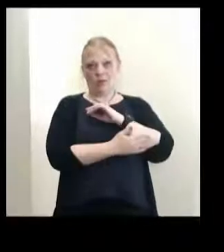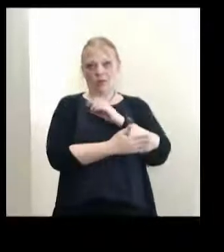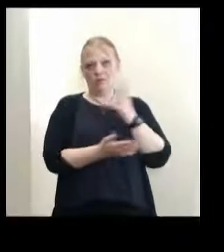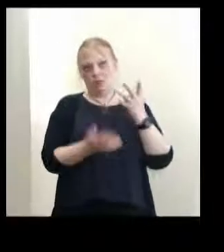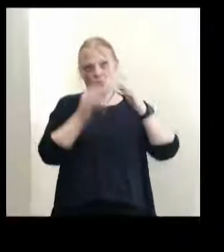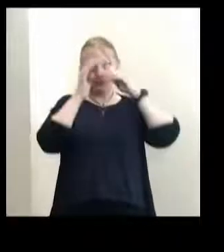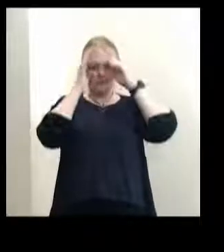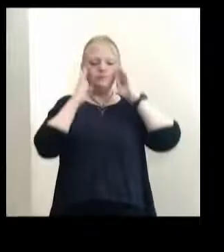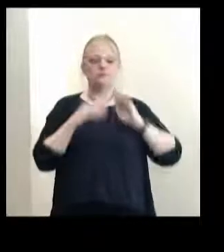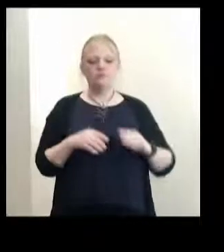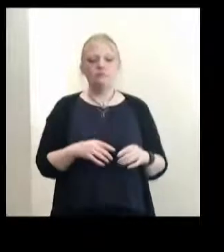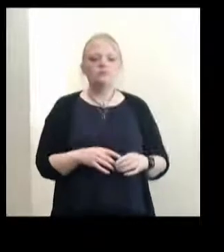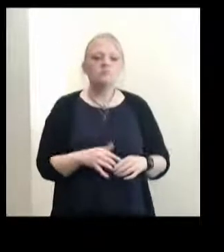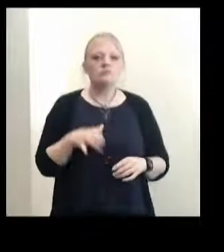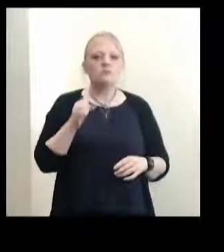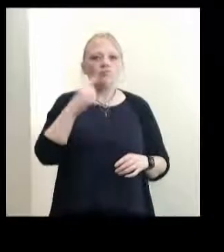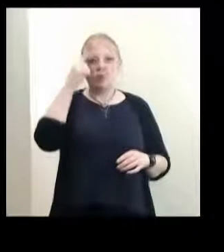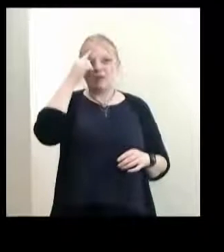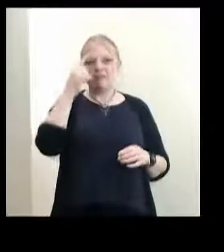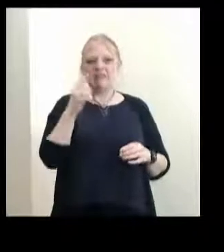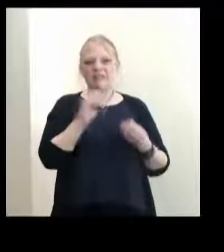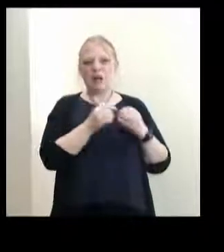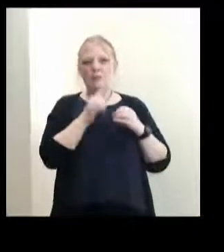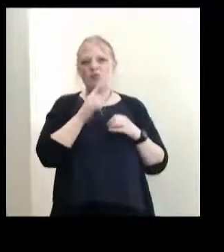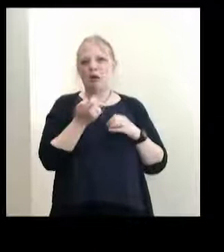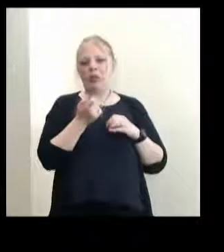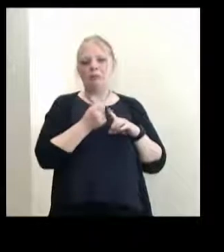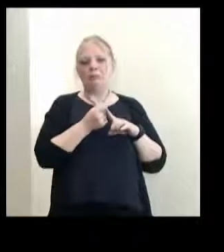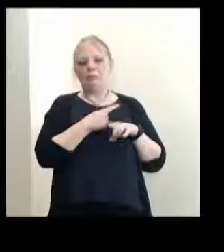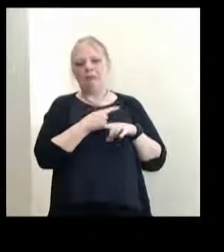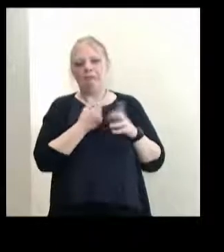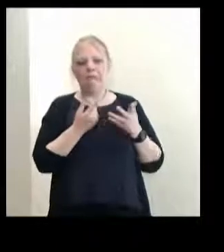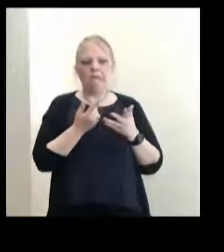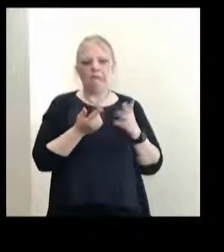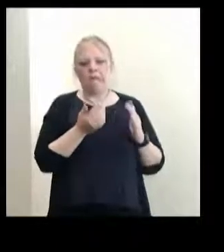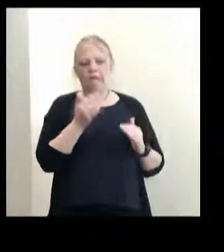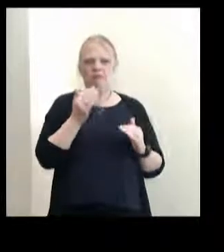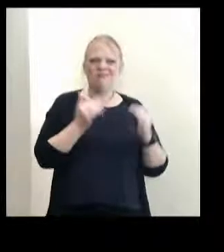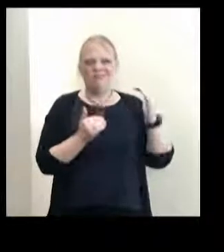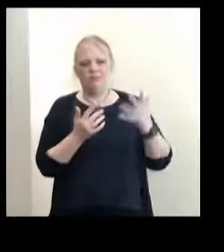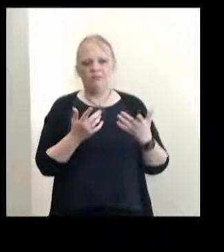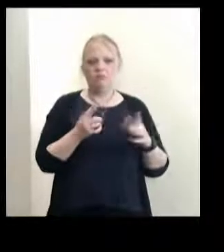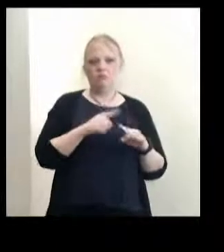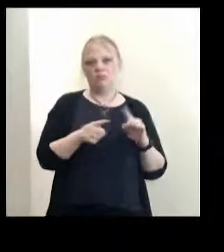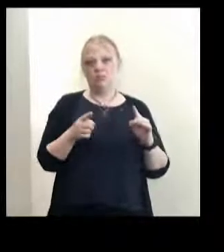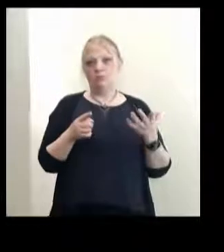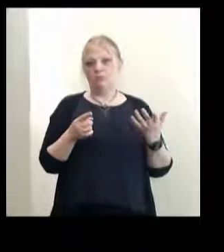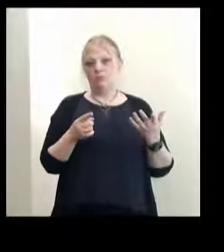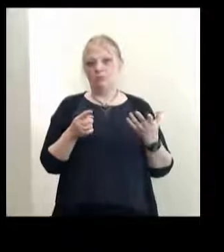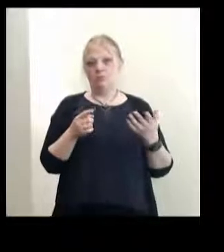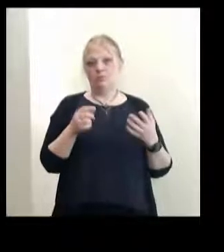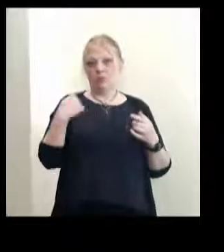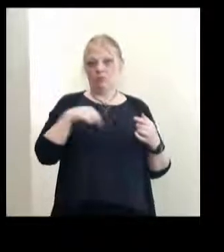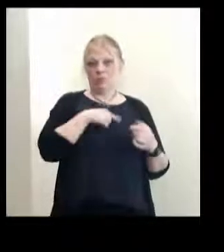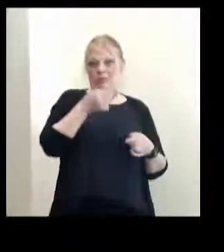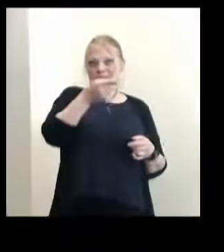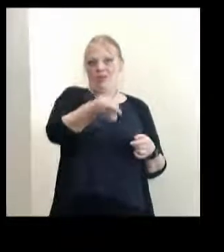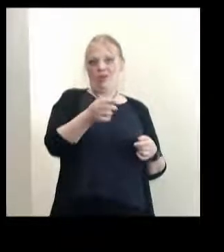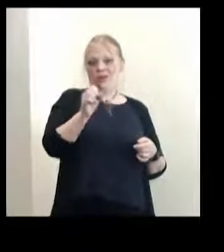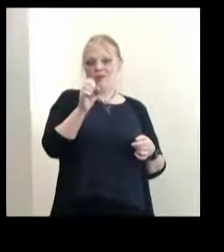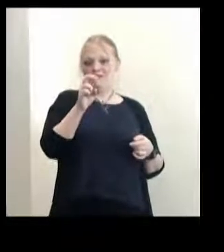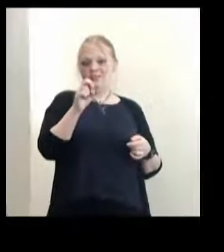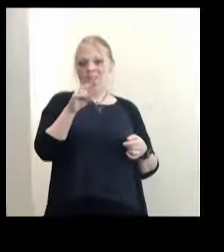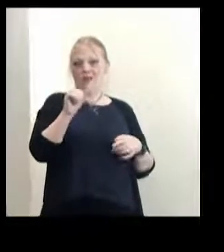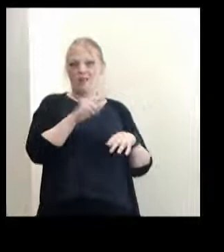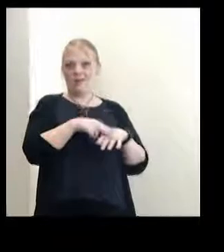So we think there is some skewing there, but we're also down. There's a reason why we're down at the Seneca Nation today with a point of